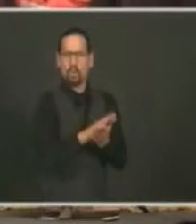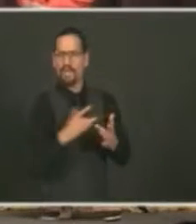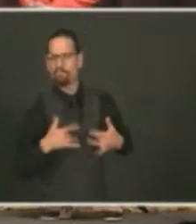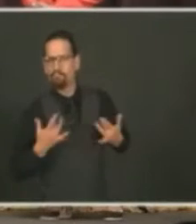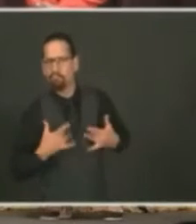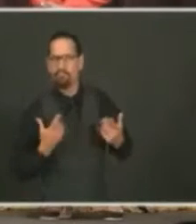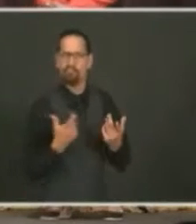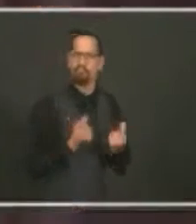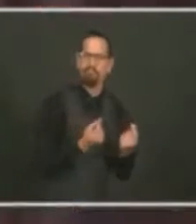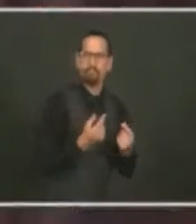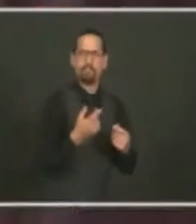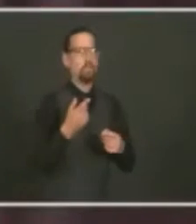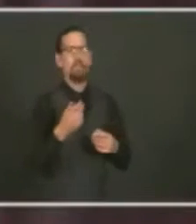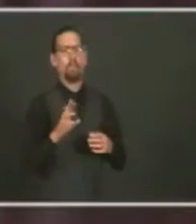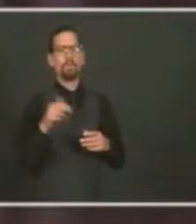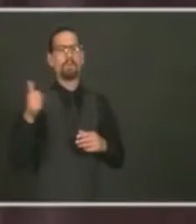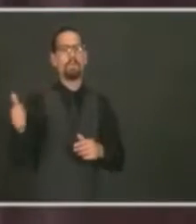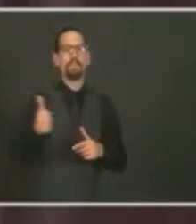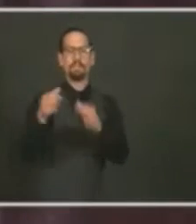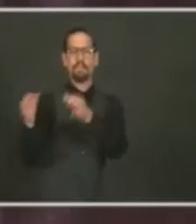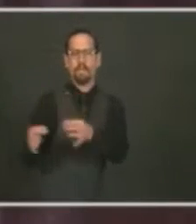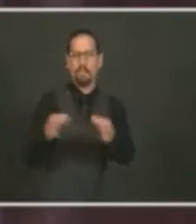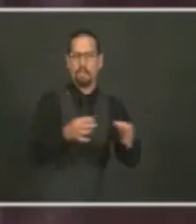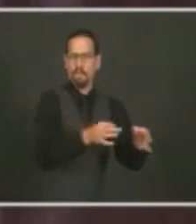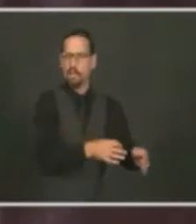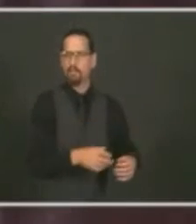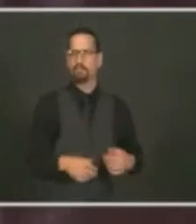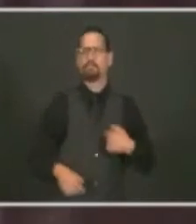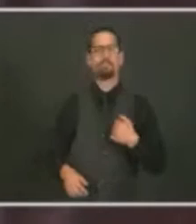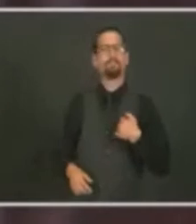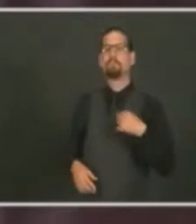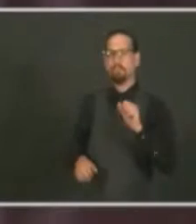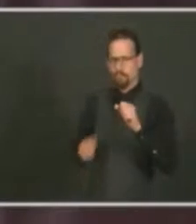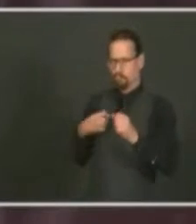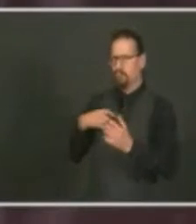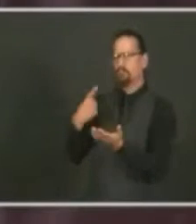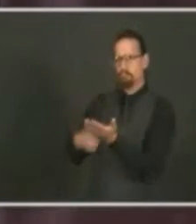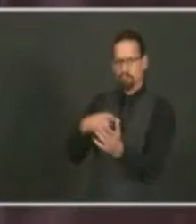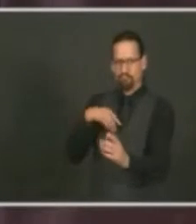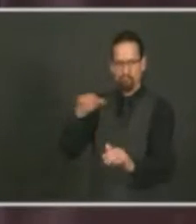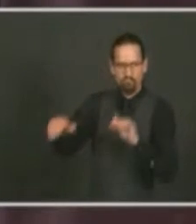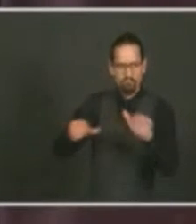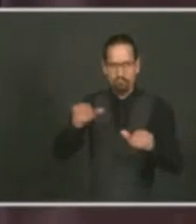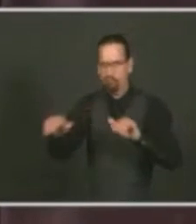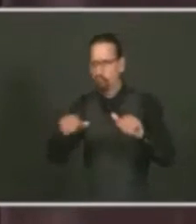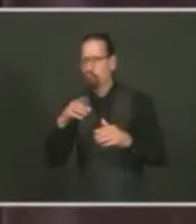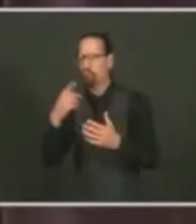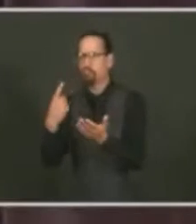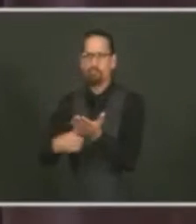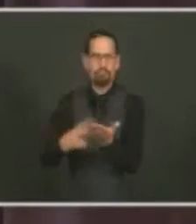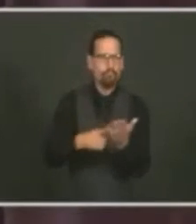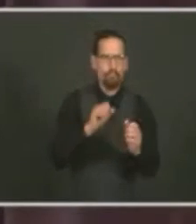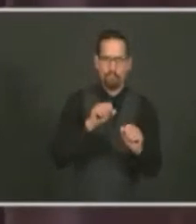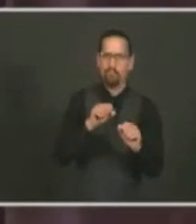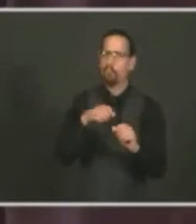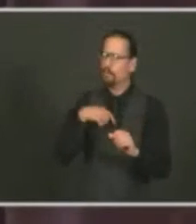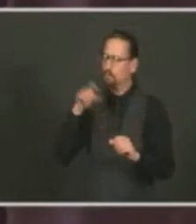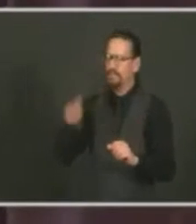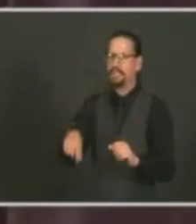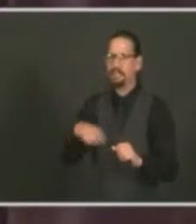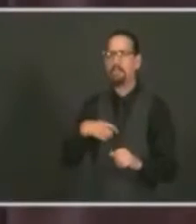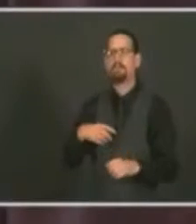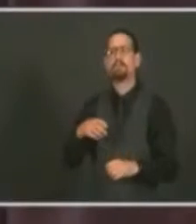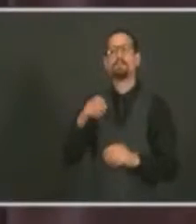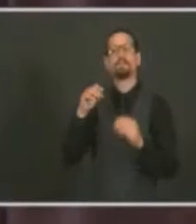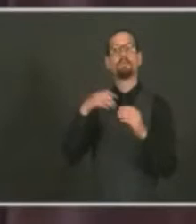start? I am continuing to put pressure on them, but also even more than pressure,